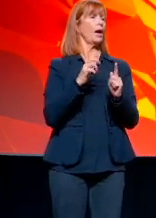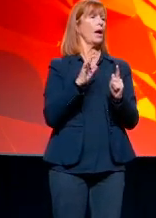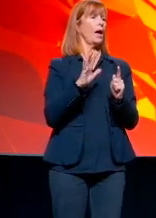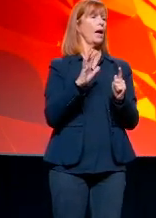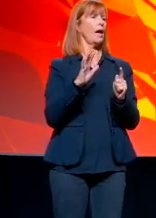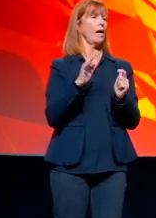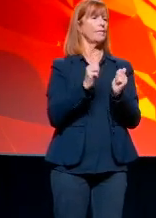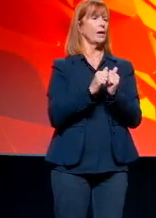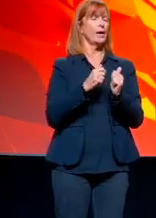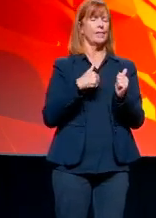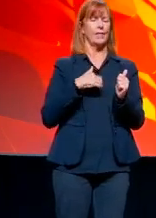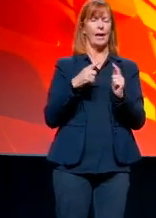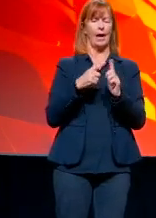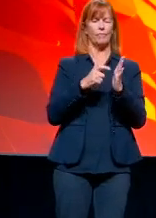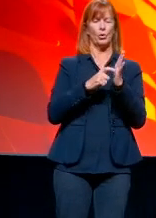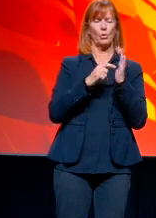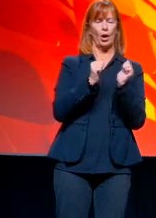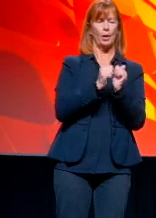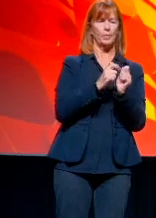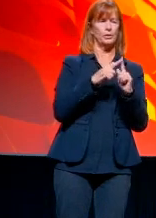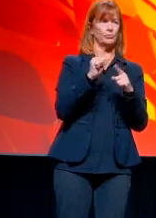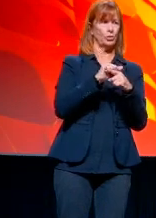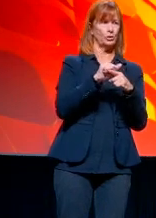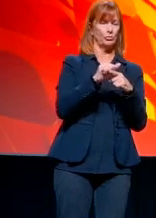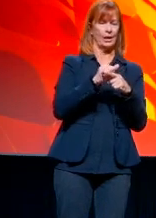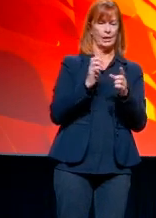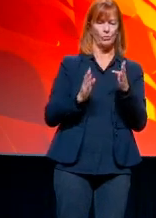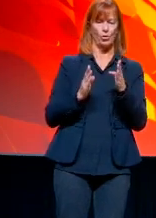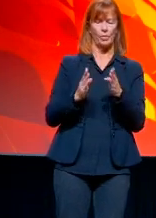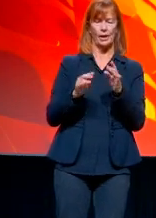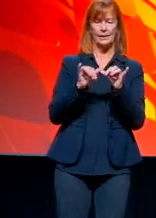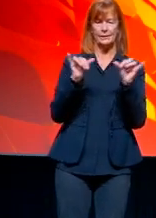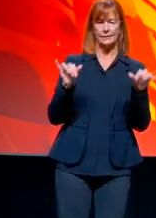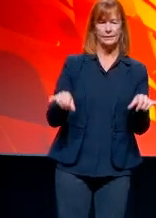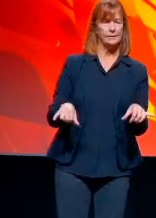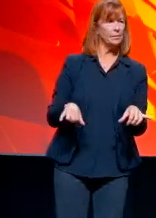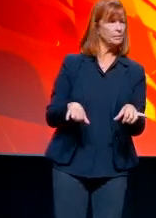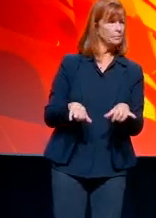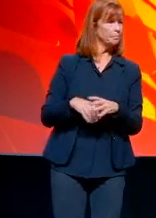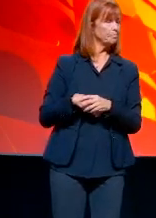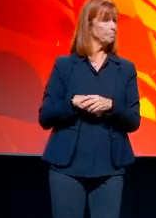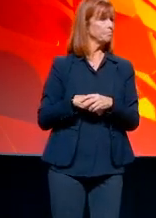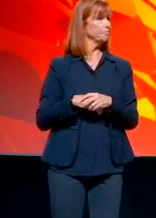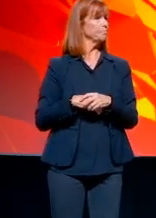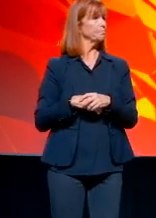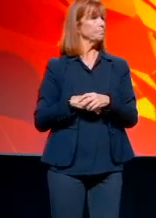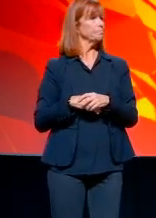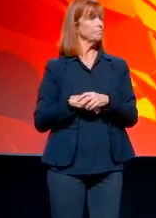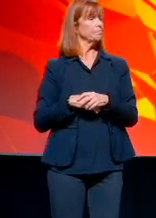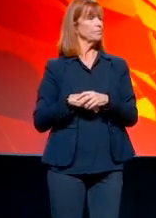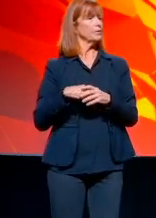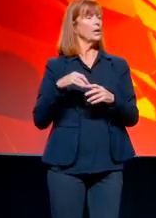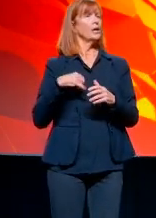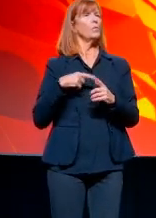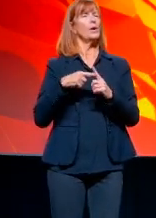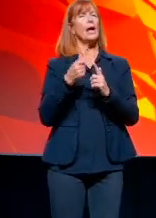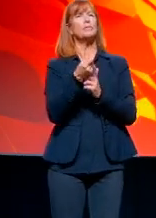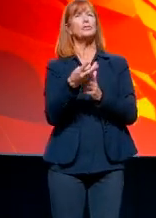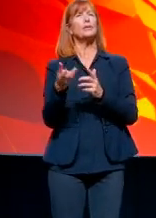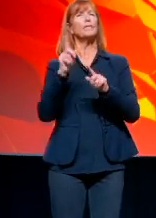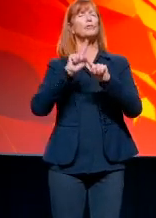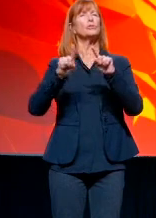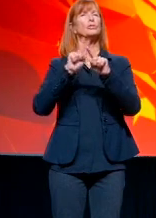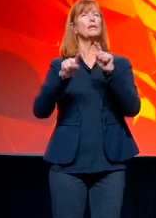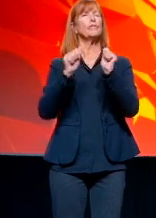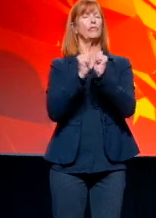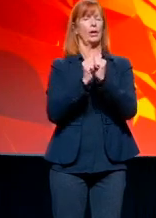data requirements for training real robotic system. Right? So we can collect a handful of trajectories using